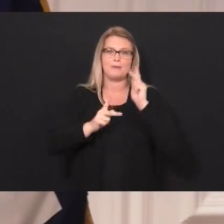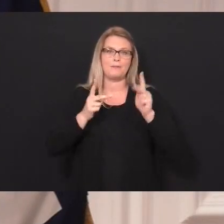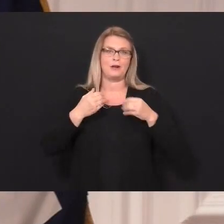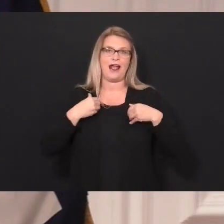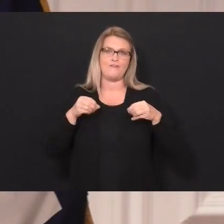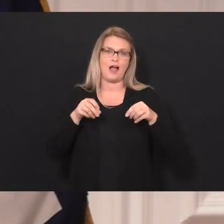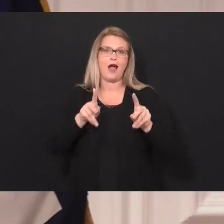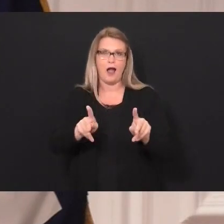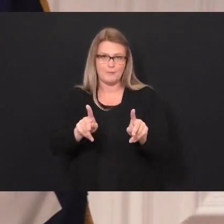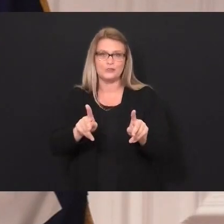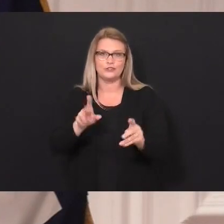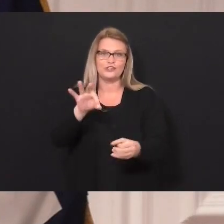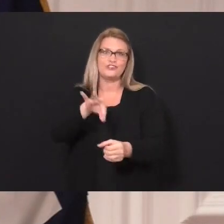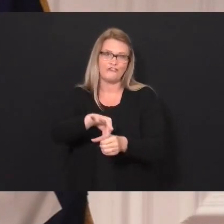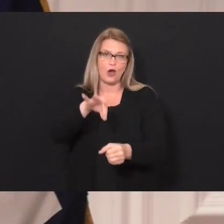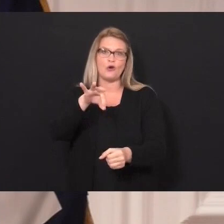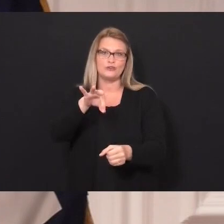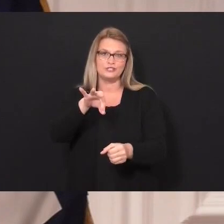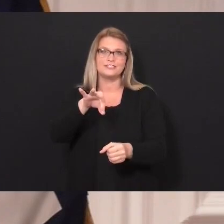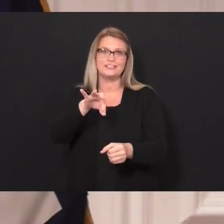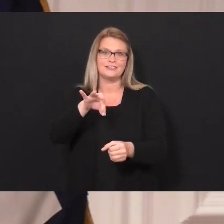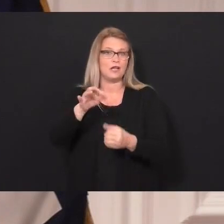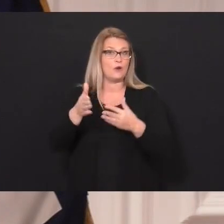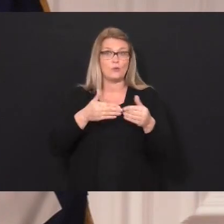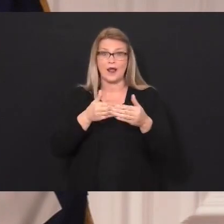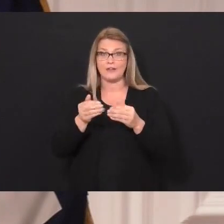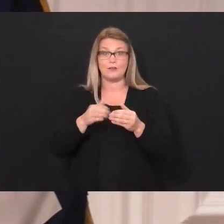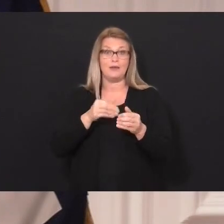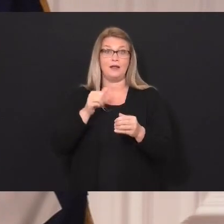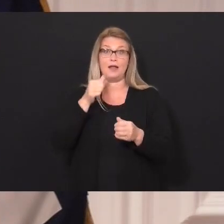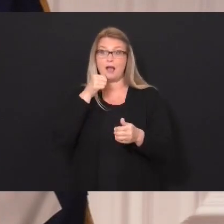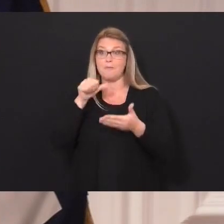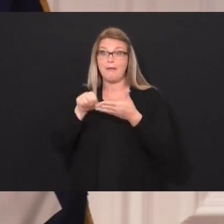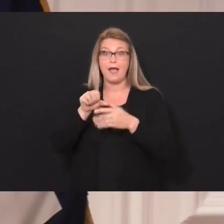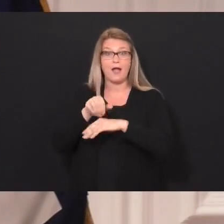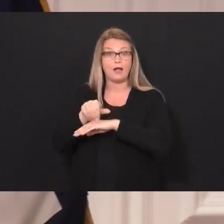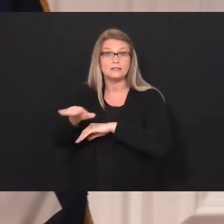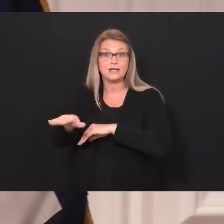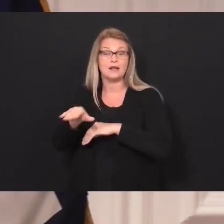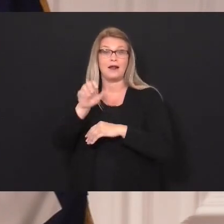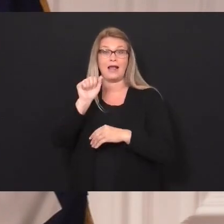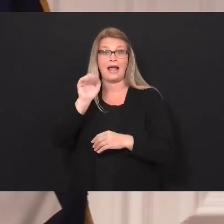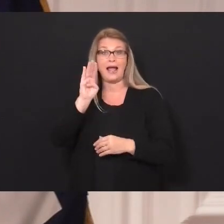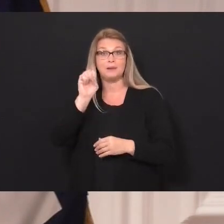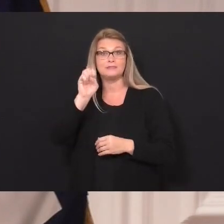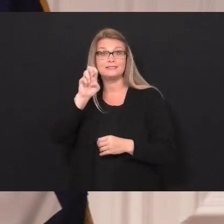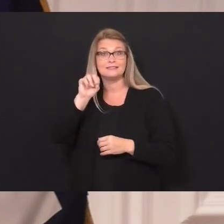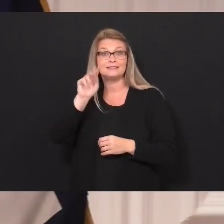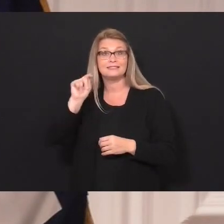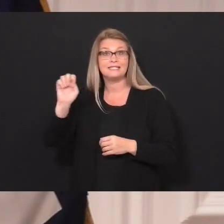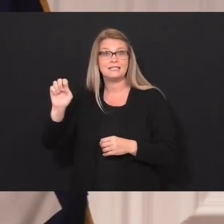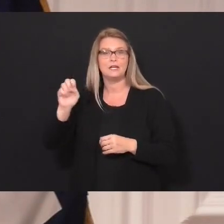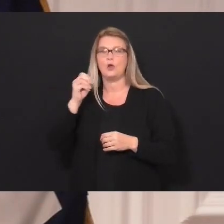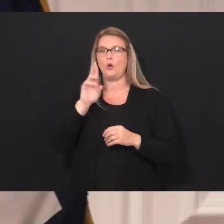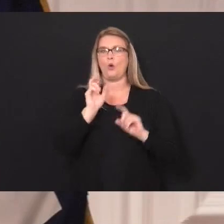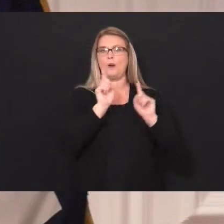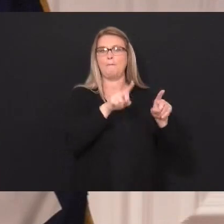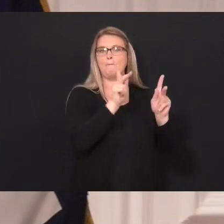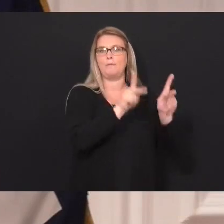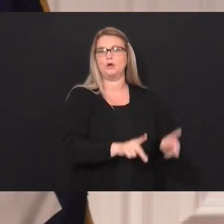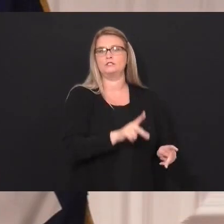to the polls and to vote, whether it be absentee or going to the polls. It is so important